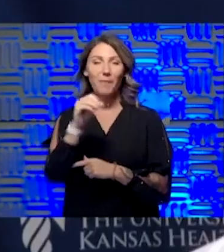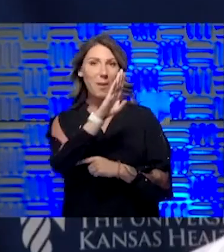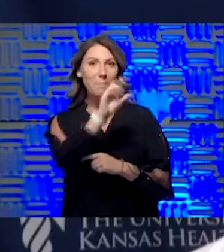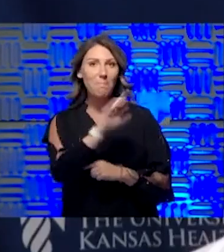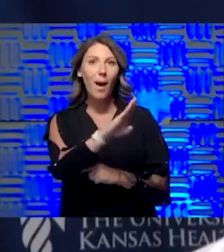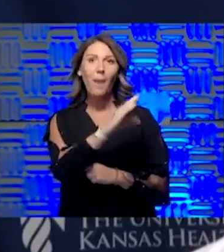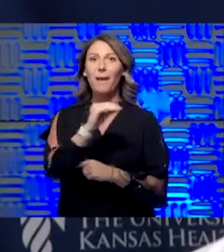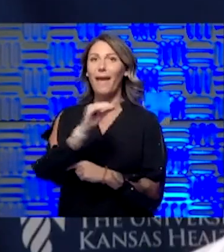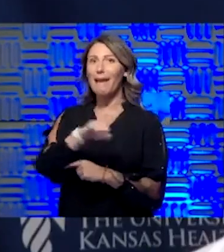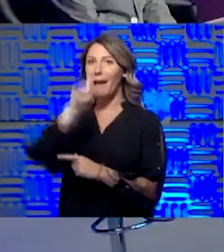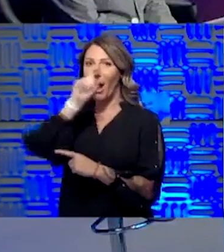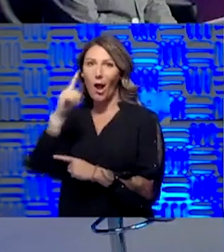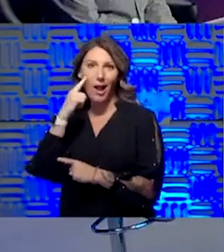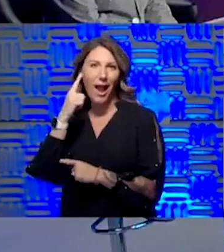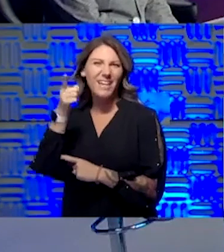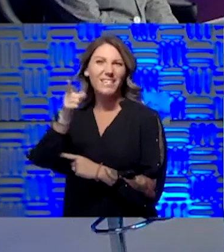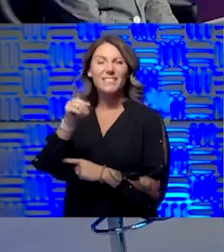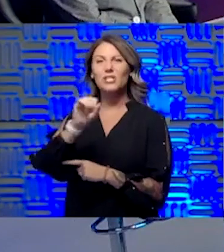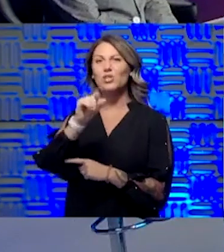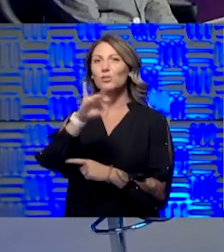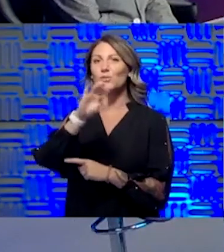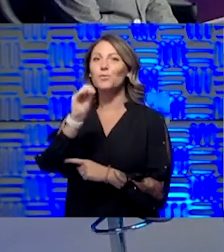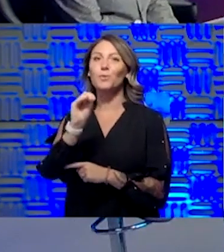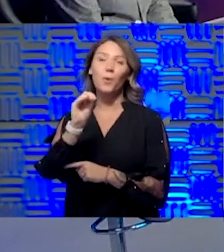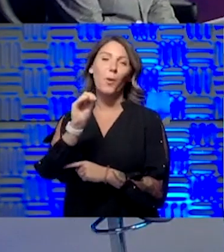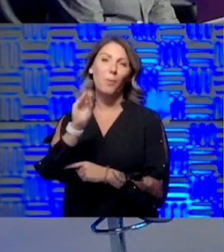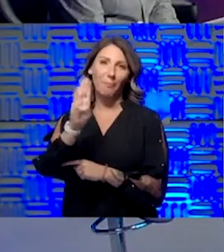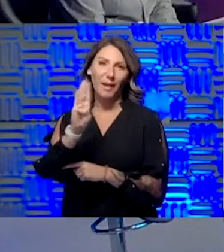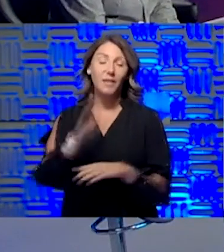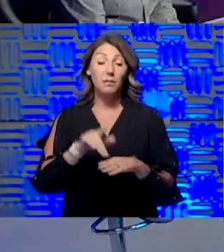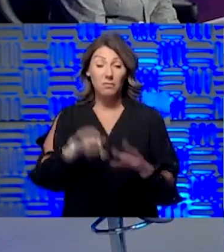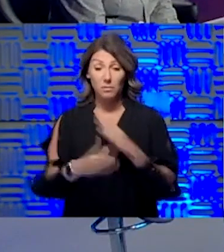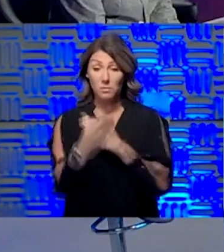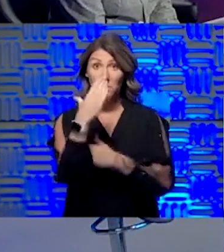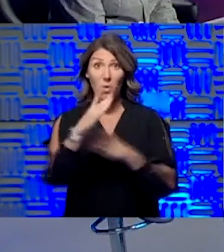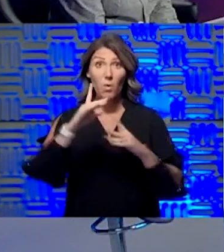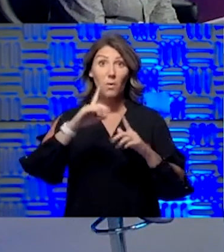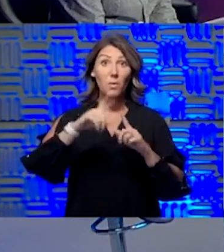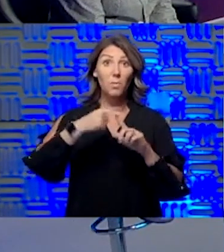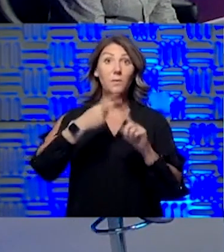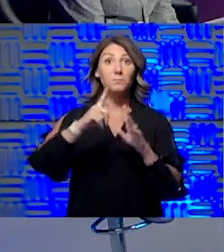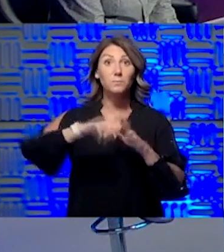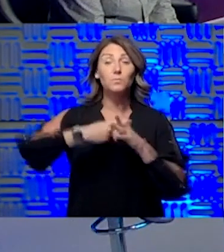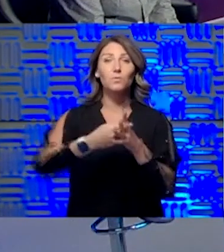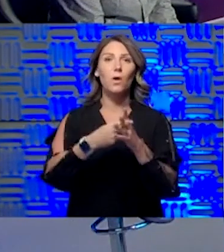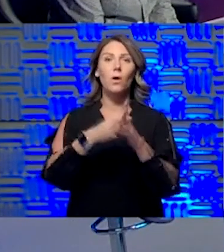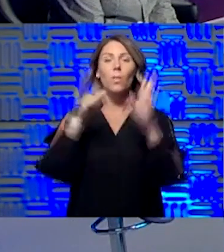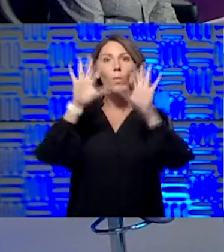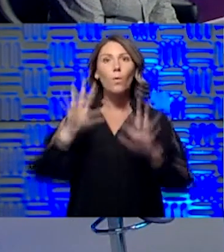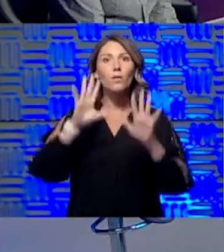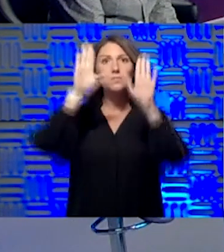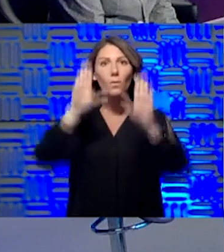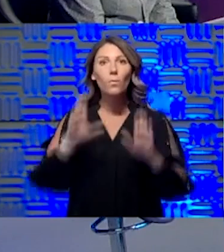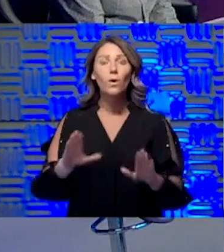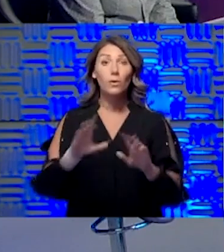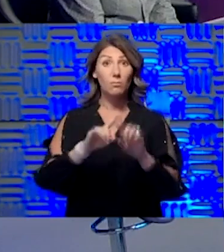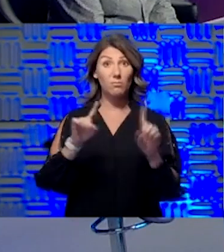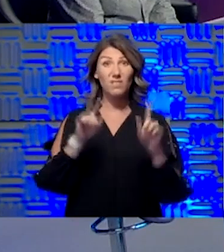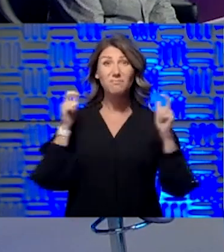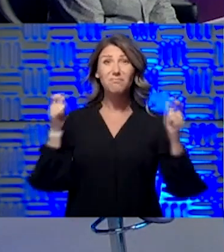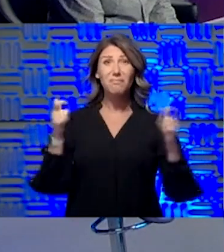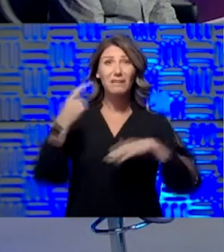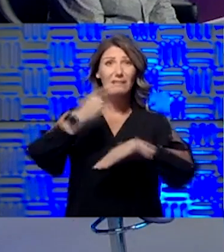Studio B. As we start this morning, it's been a great weekend. The weather's been wonderful, but this is a big day, Joe, and we